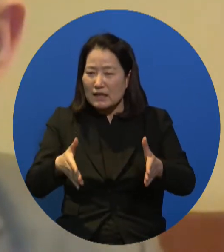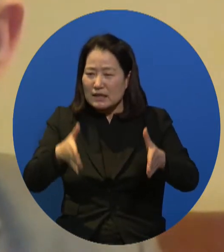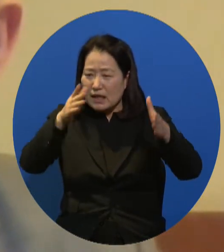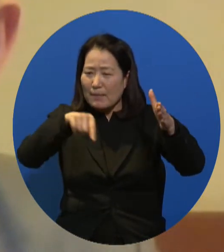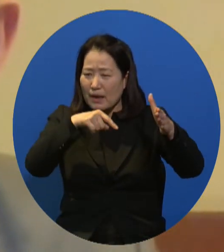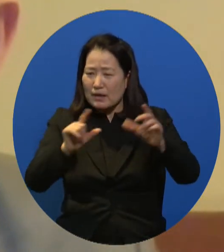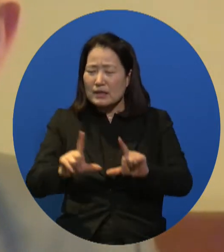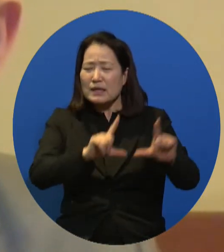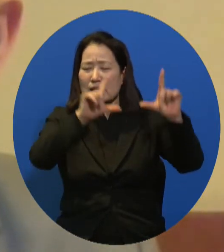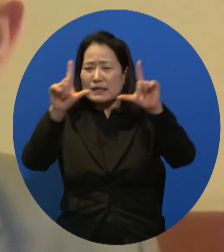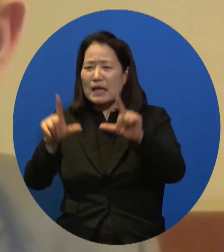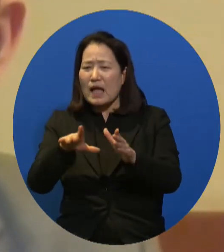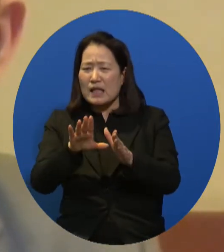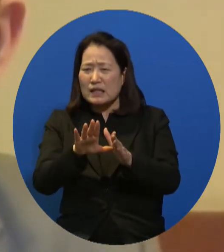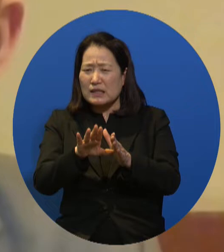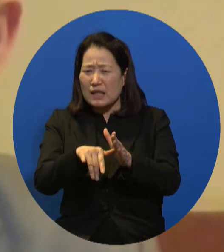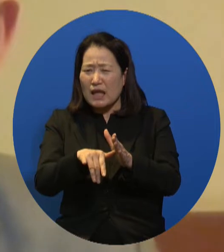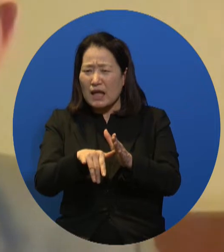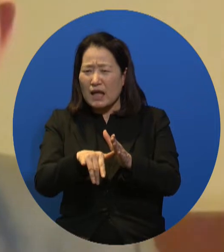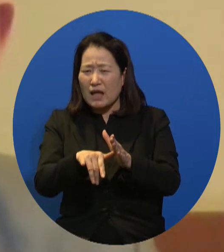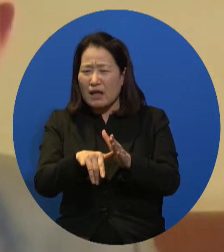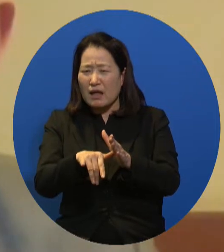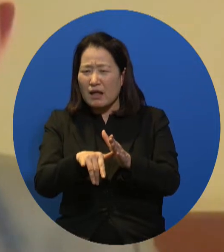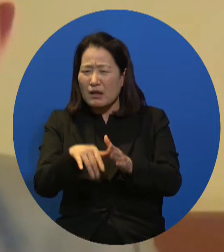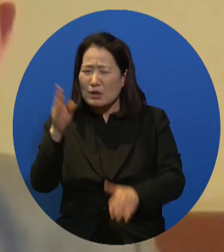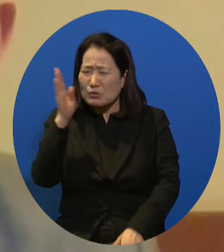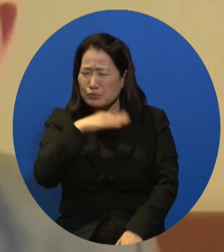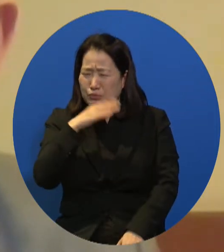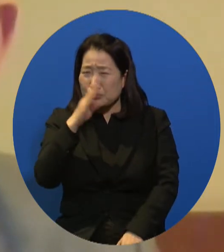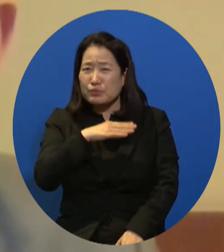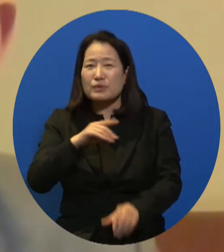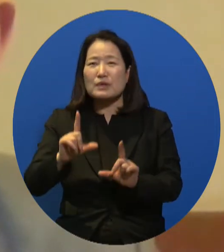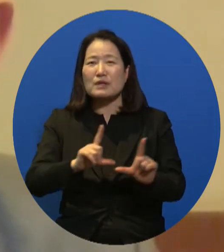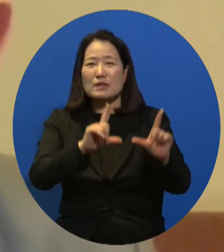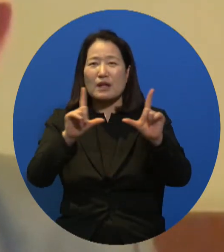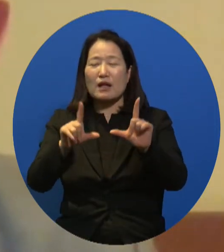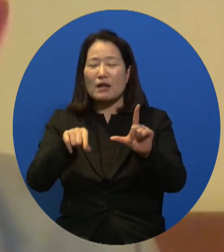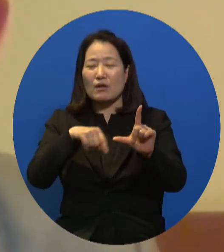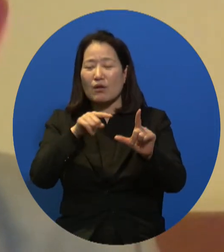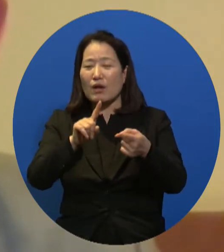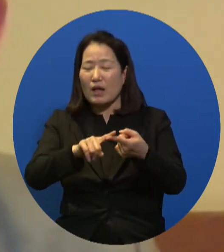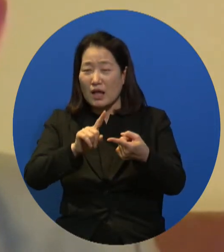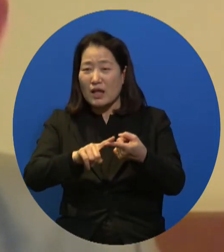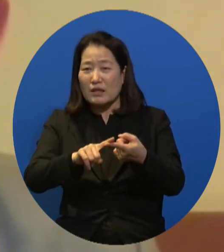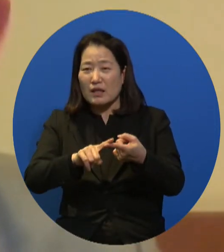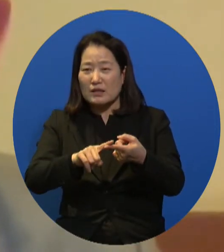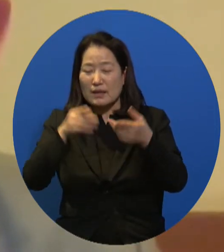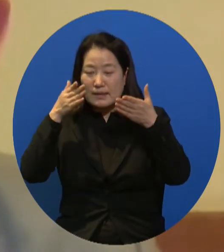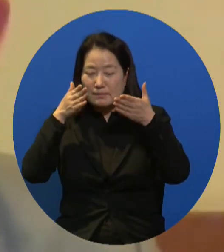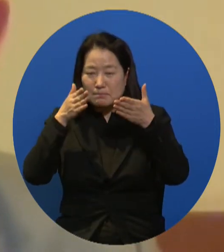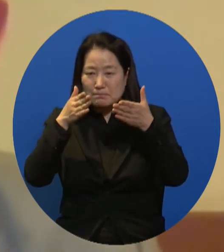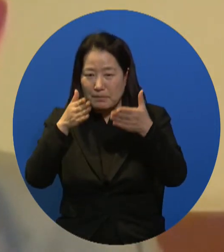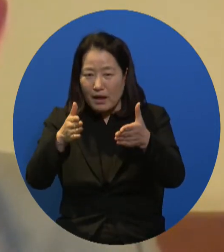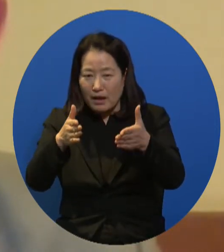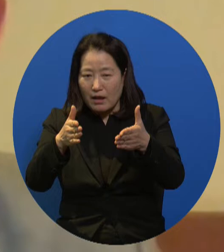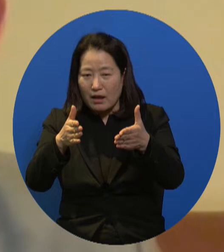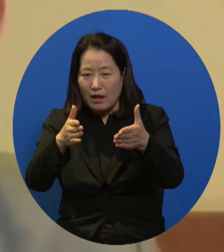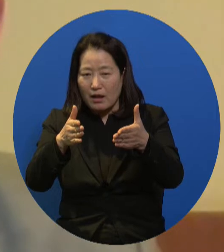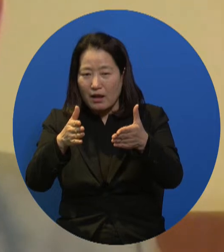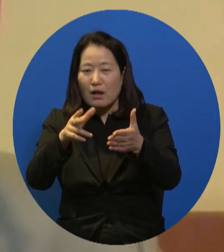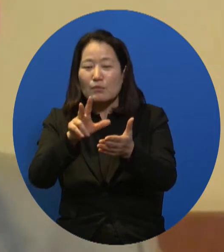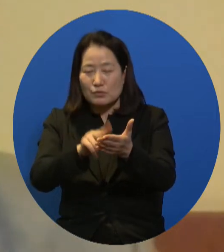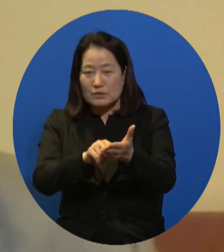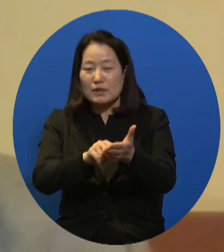and colleagues fully support the paradigm shift that has been ushered in by the CRPD, and